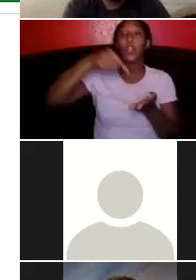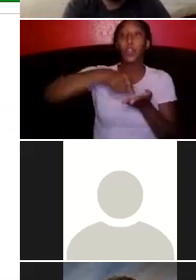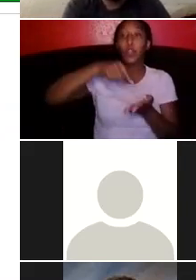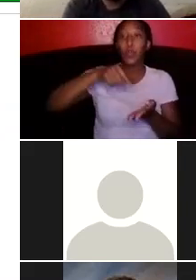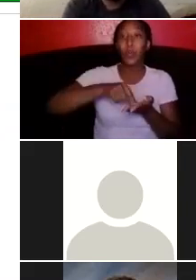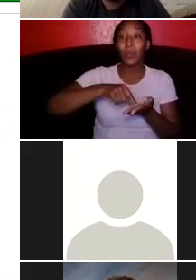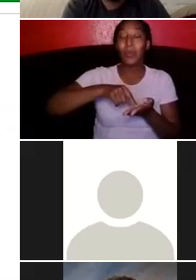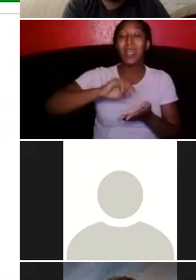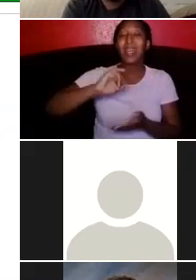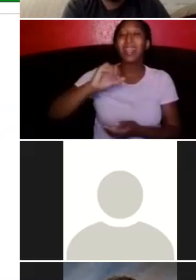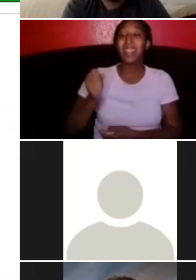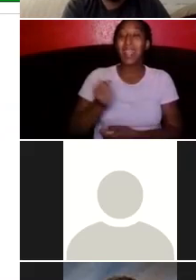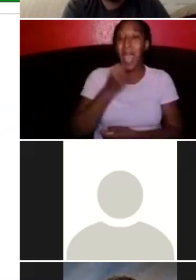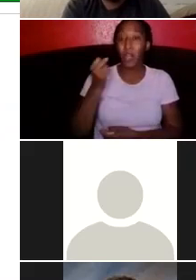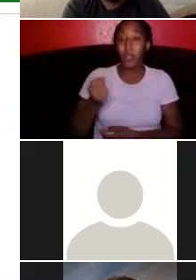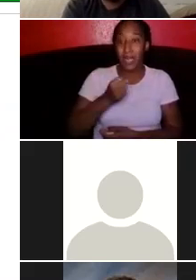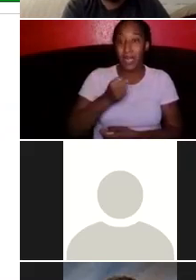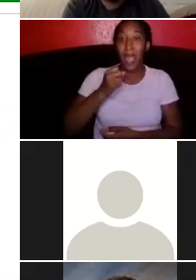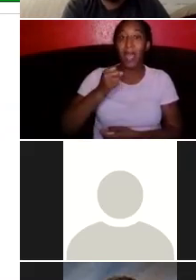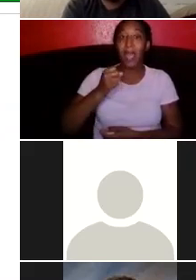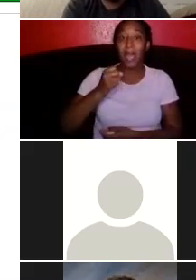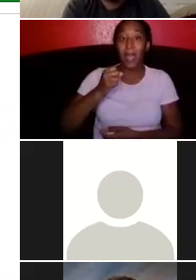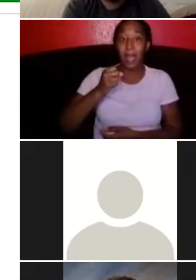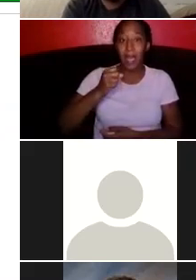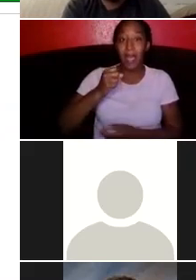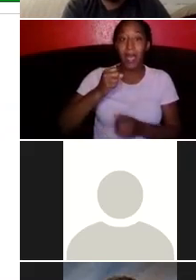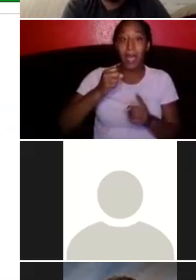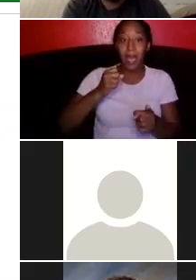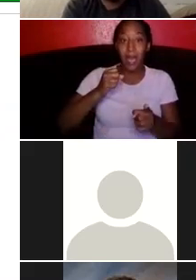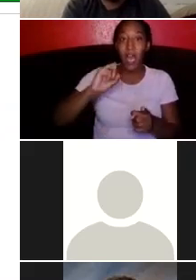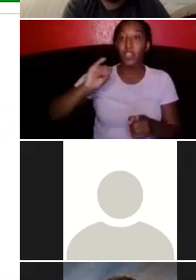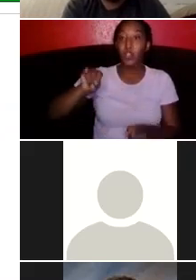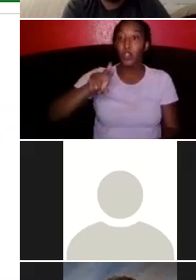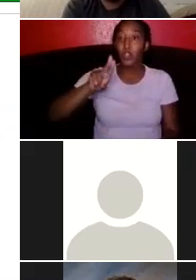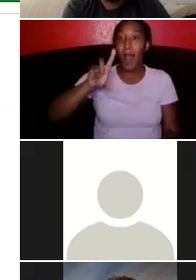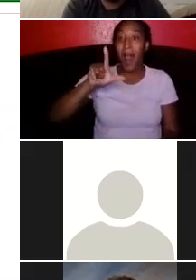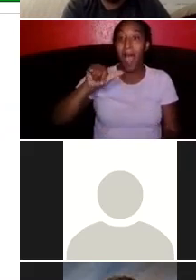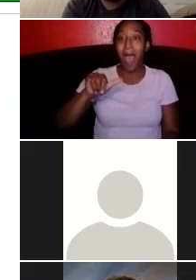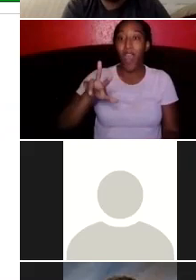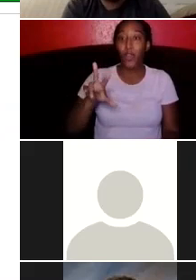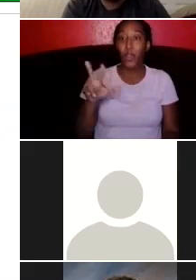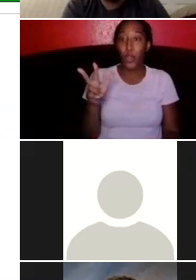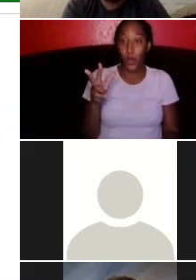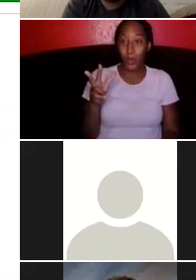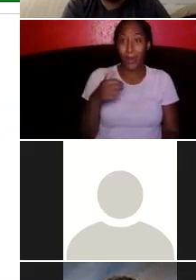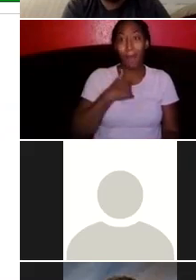with the 8-week summer course, sometimes you have to cram things in. Now, the good thing